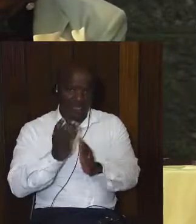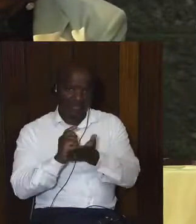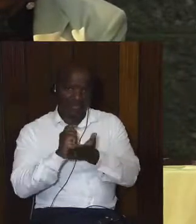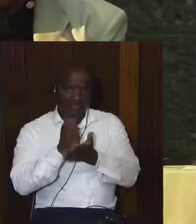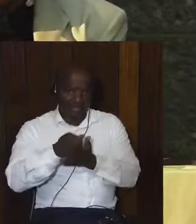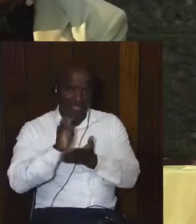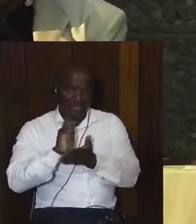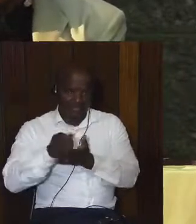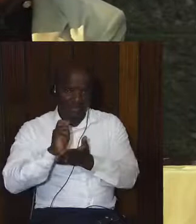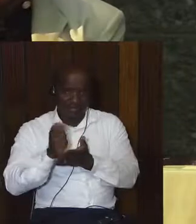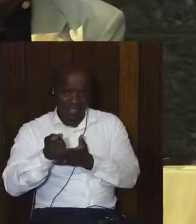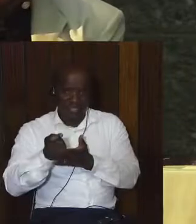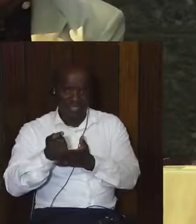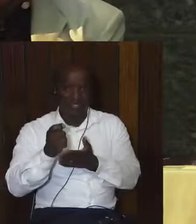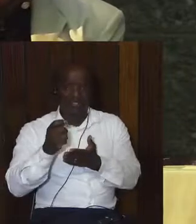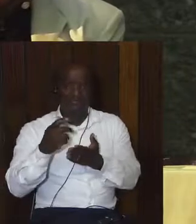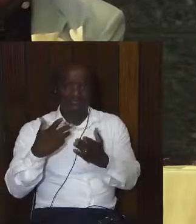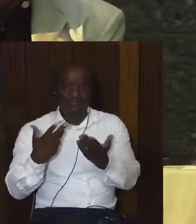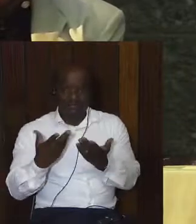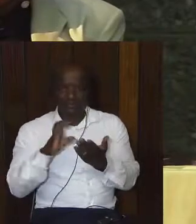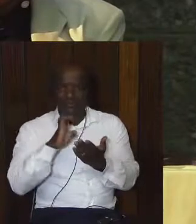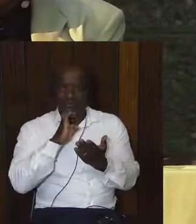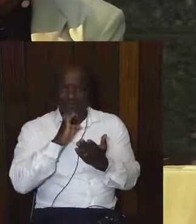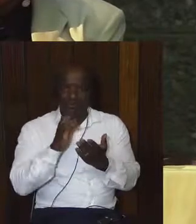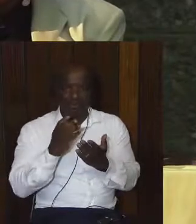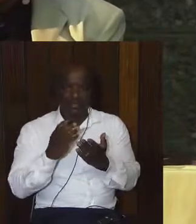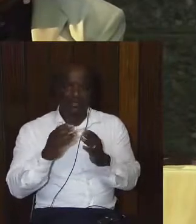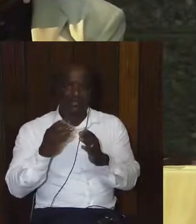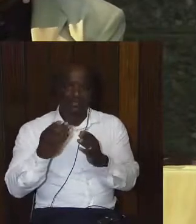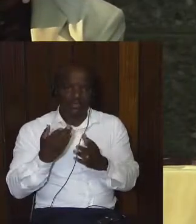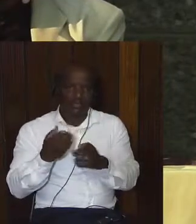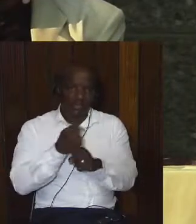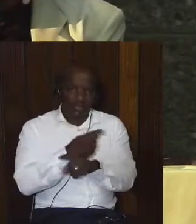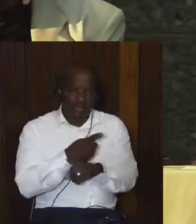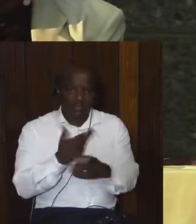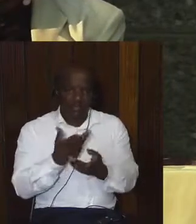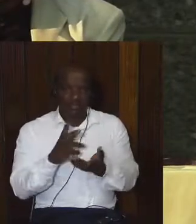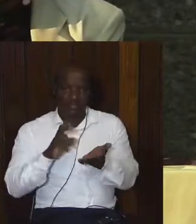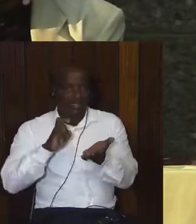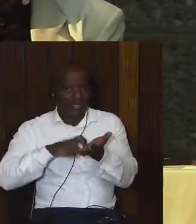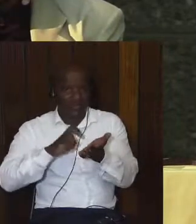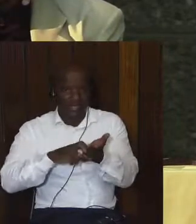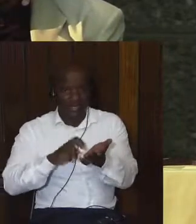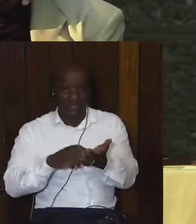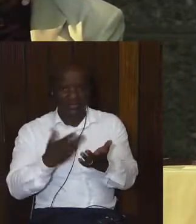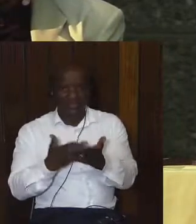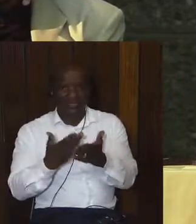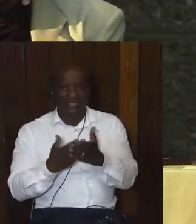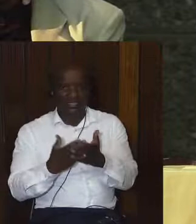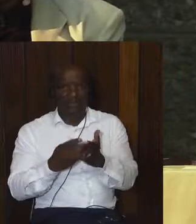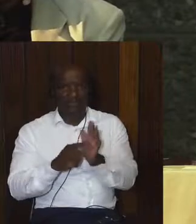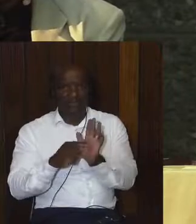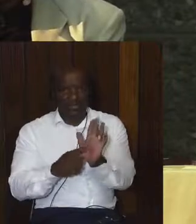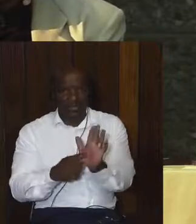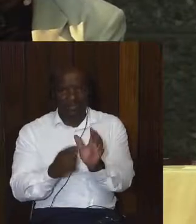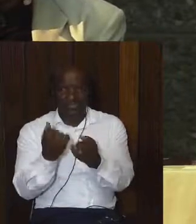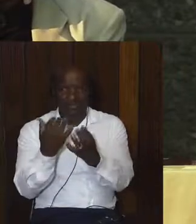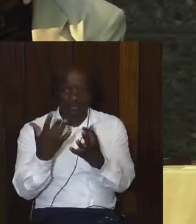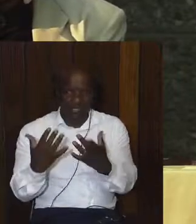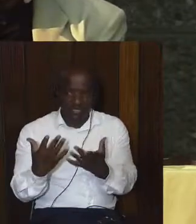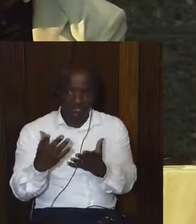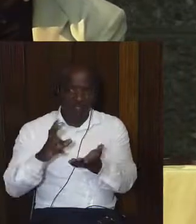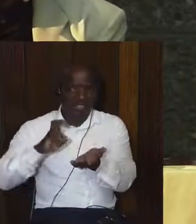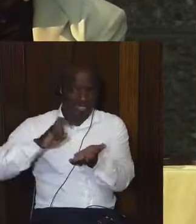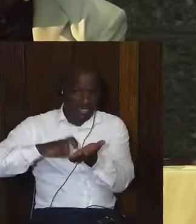extent that you won't be able to meet any additional demands, only then you will have to demonstrate to Treasury that you would need